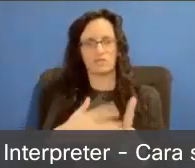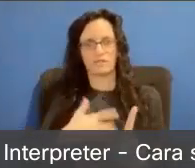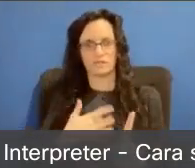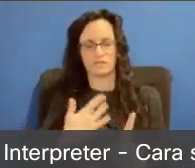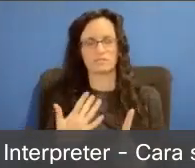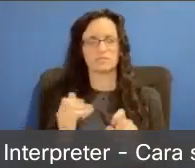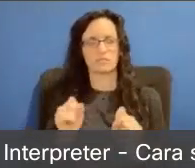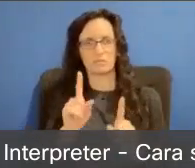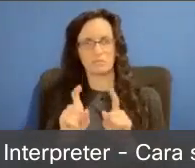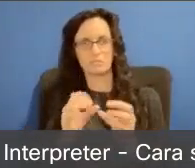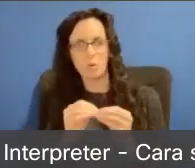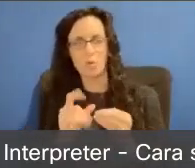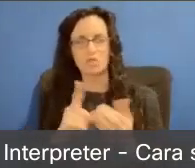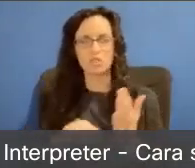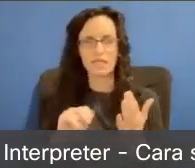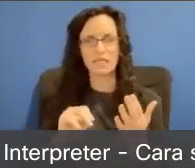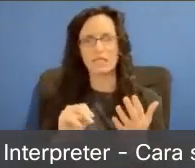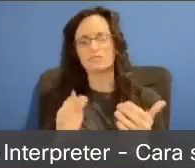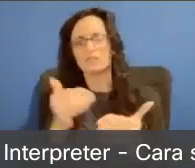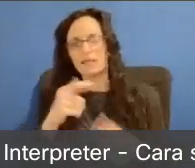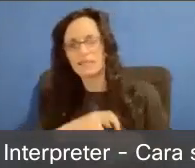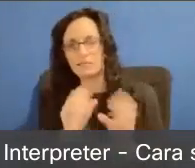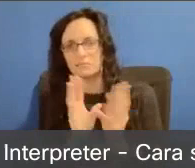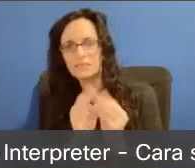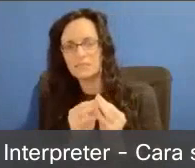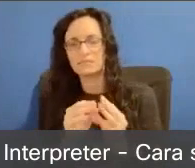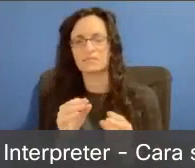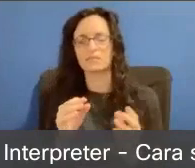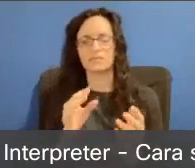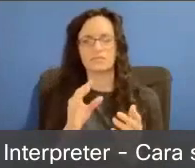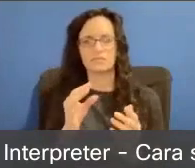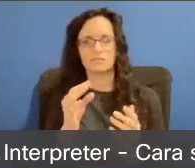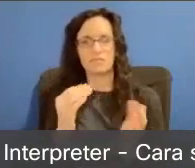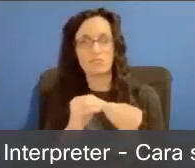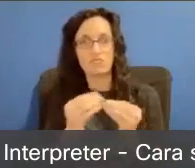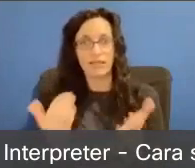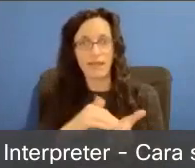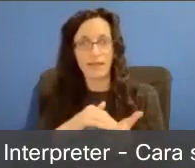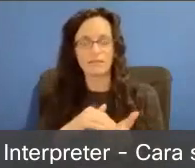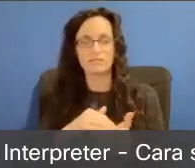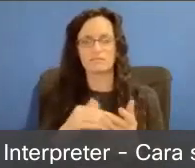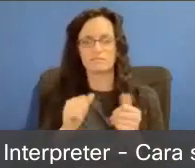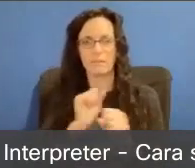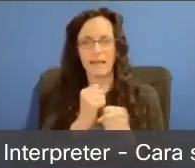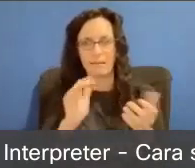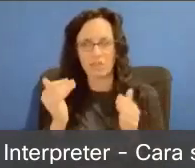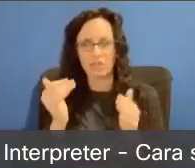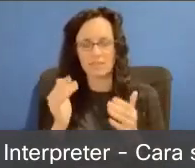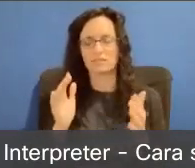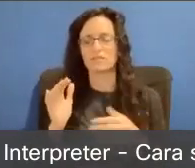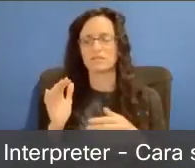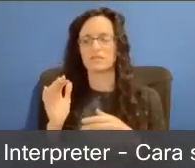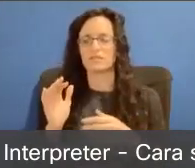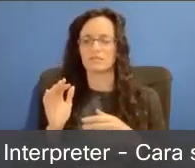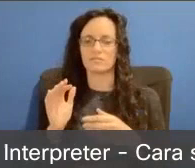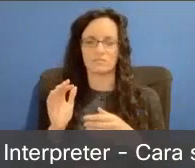in on next week, the week after, the next time we meet or something, and where are they, and kind of relative to it. But we want to find out about